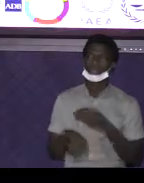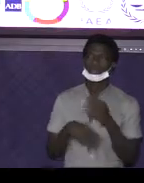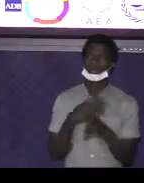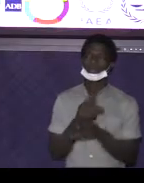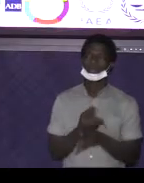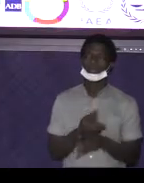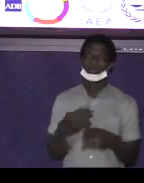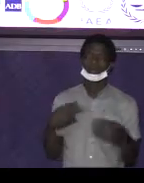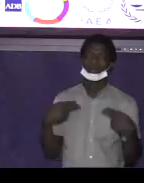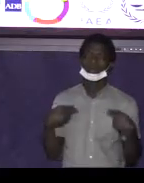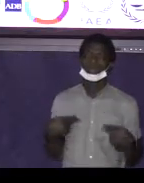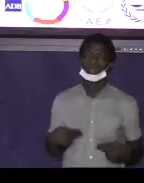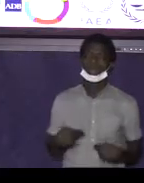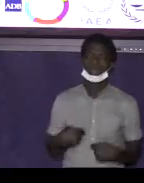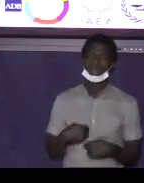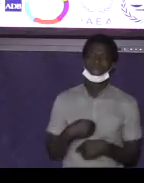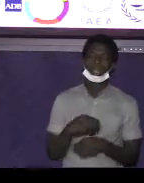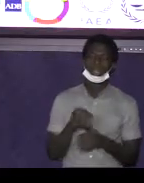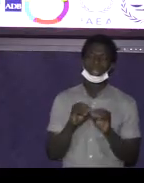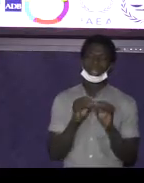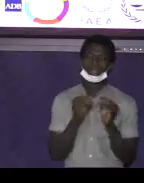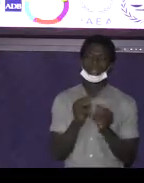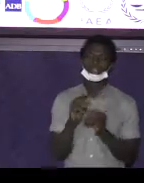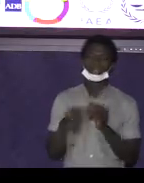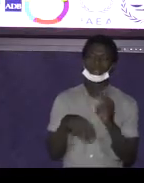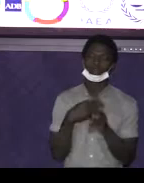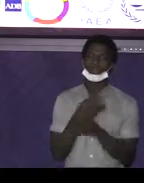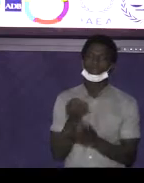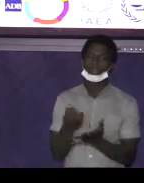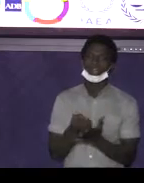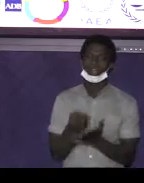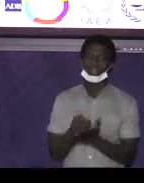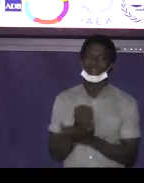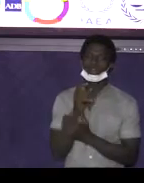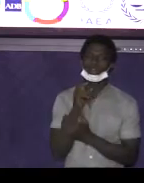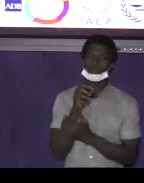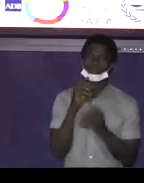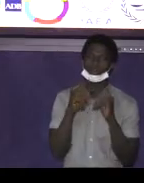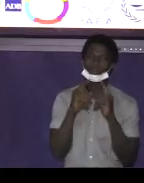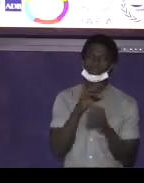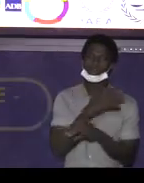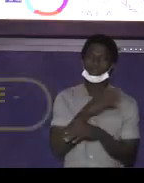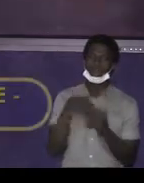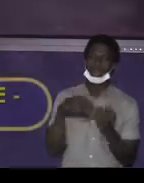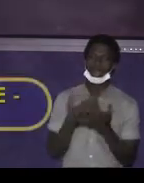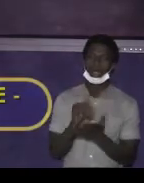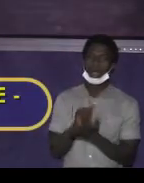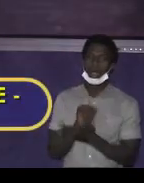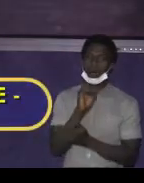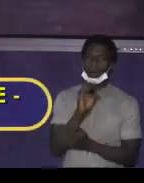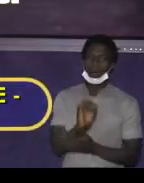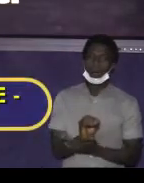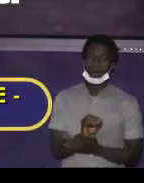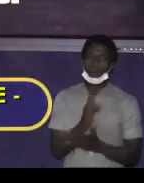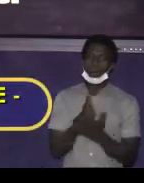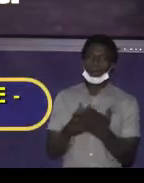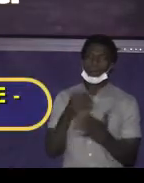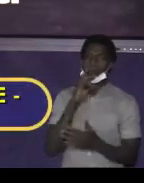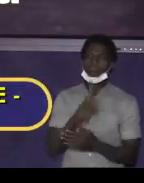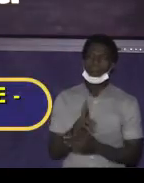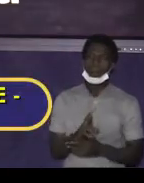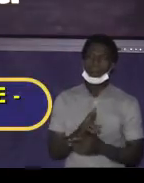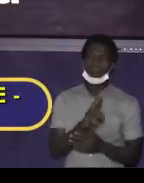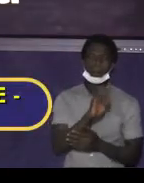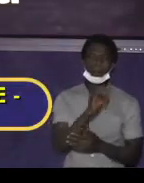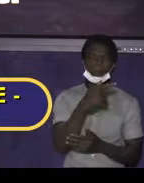CRN, World Health Organization, World Economic Forum, and all that. So,